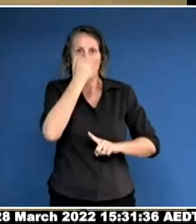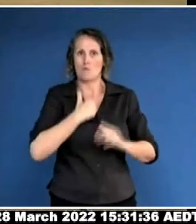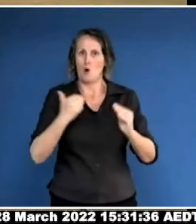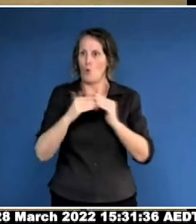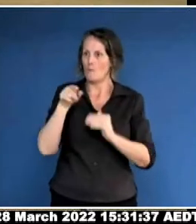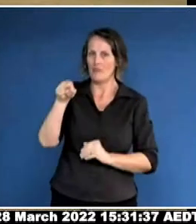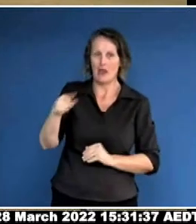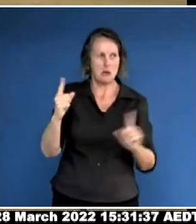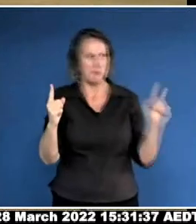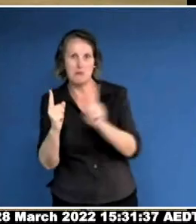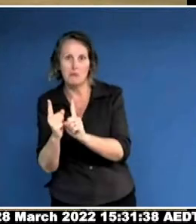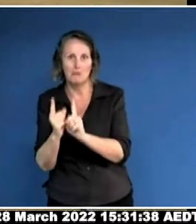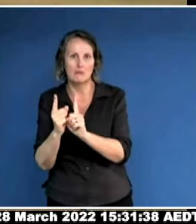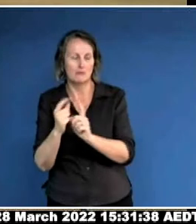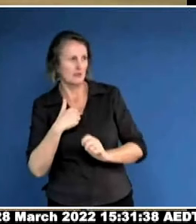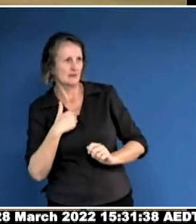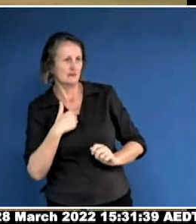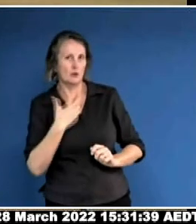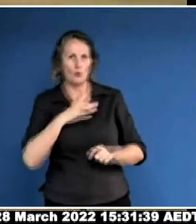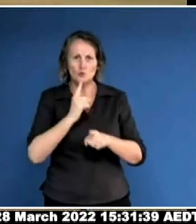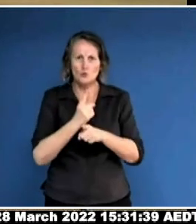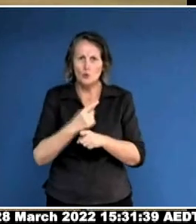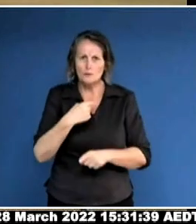just didn't feel like I could say no to him. I had